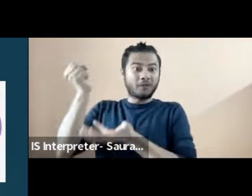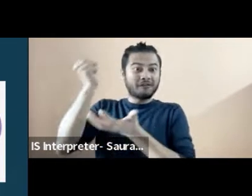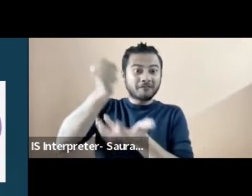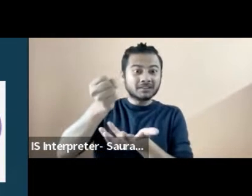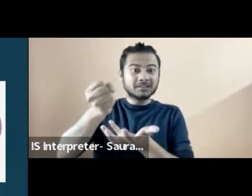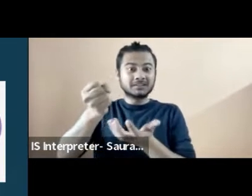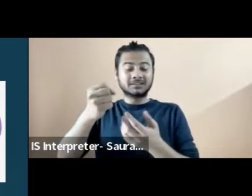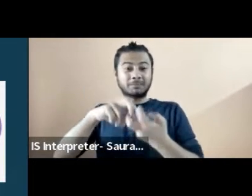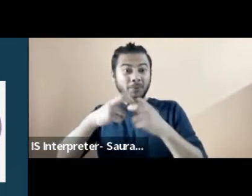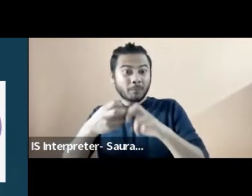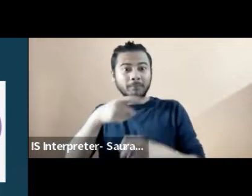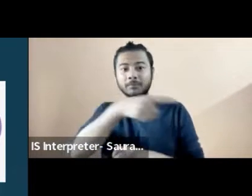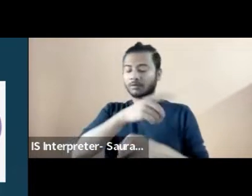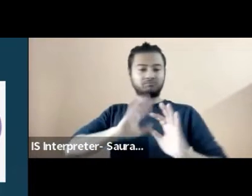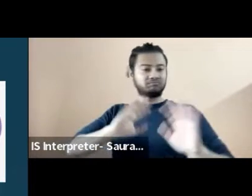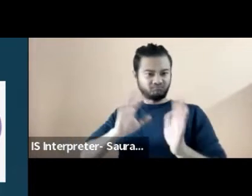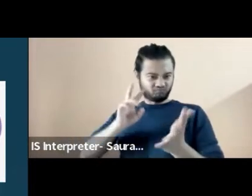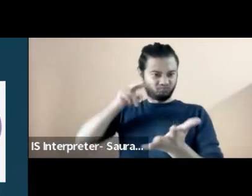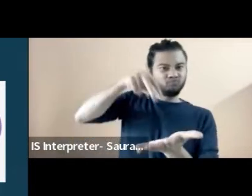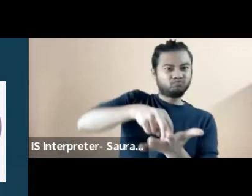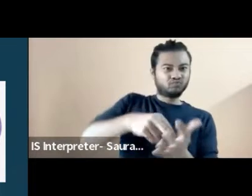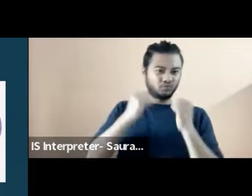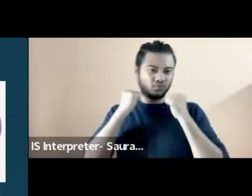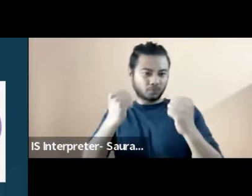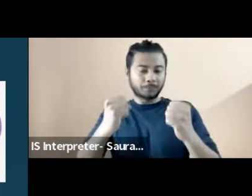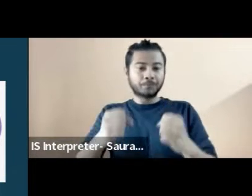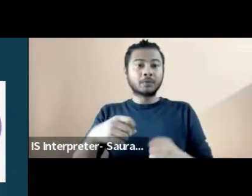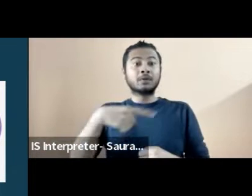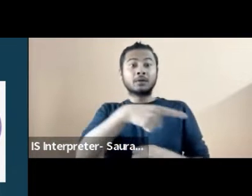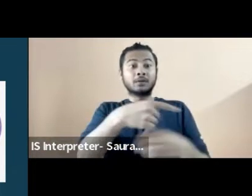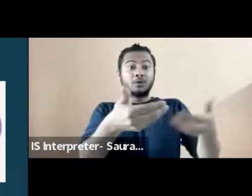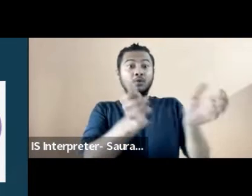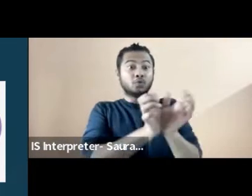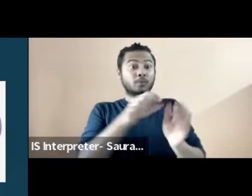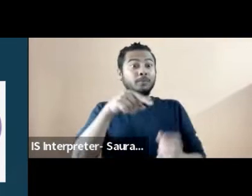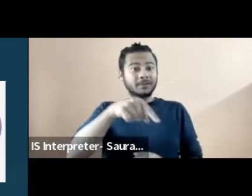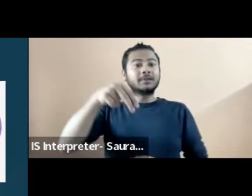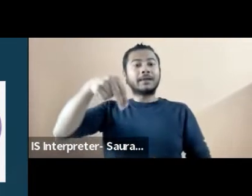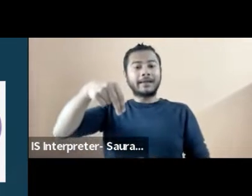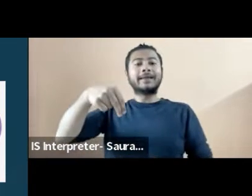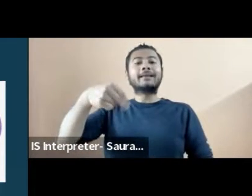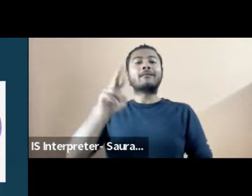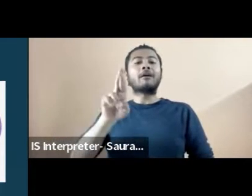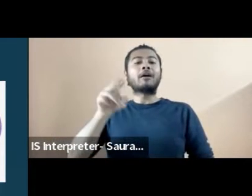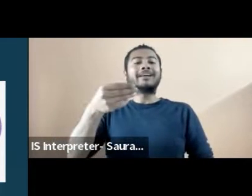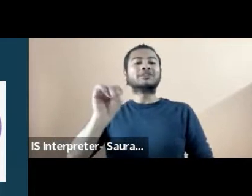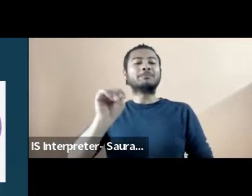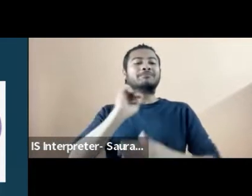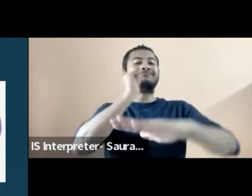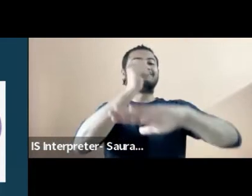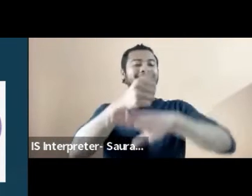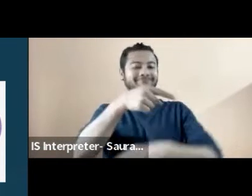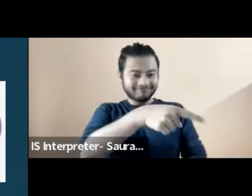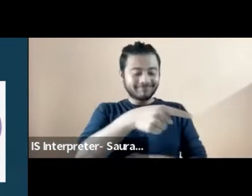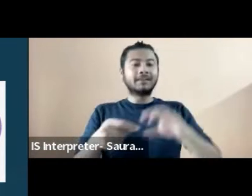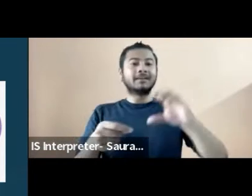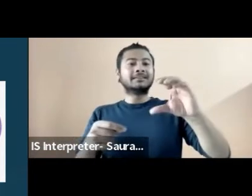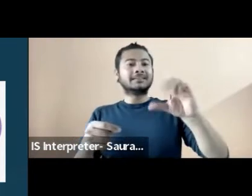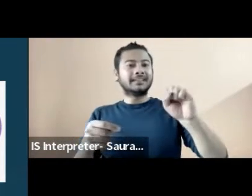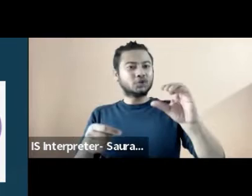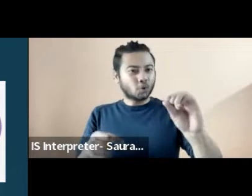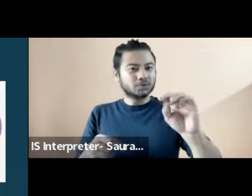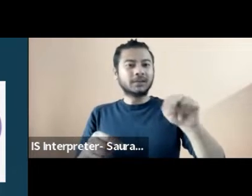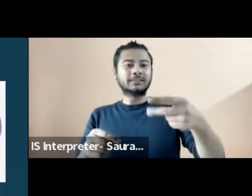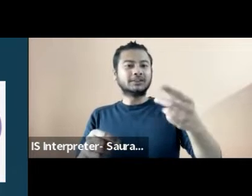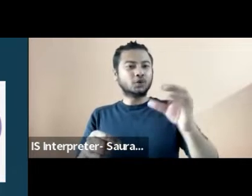GCA, this was the body that was established under NRHM, and it consists of civil society organization members who are actively involved in designing